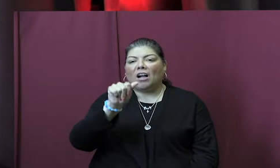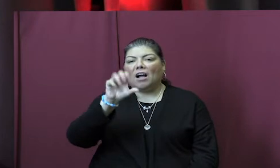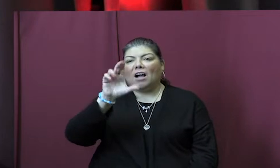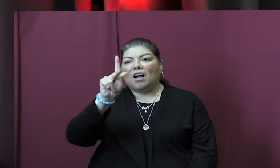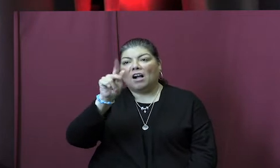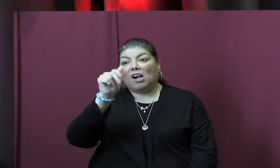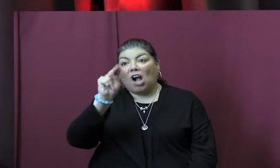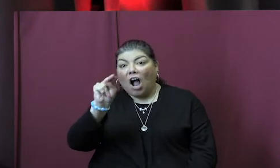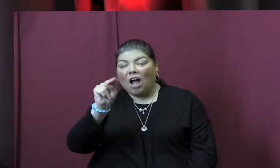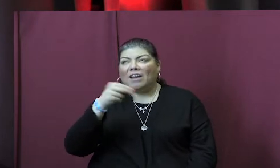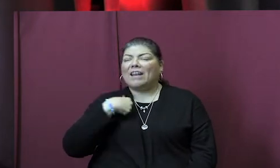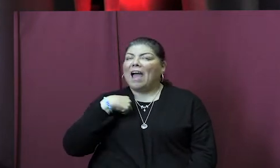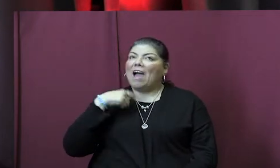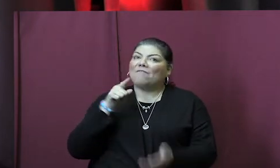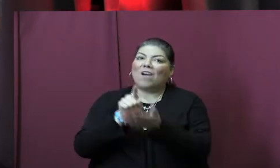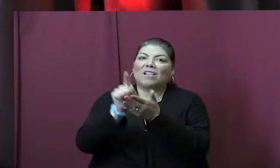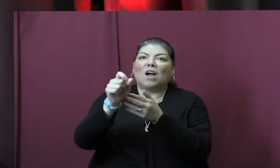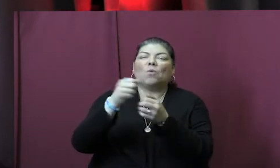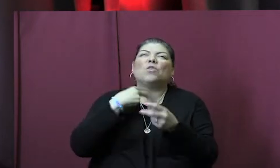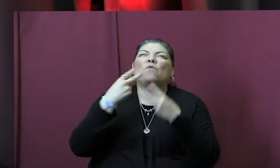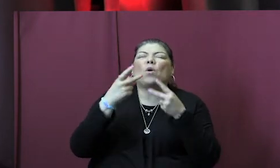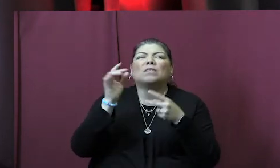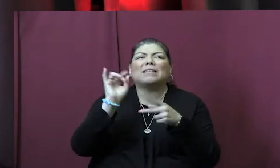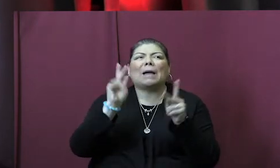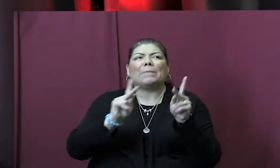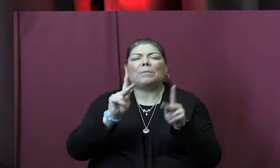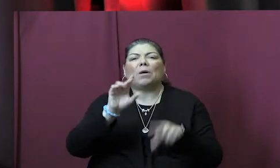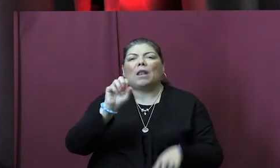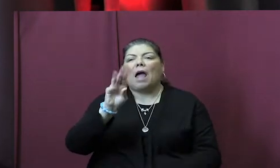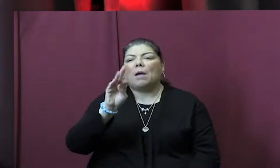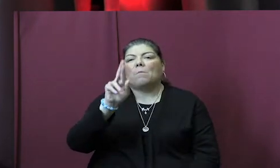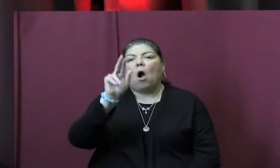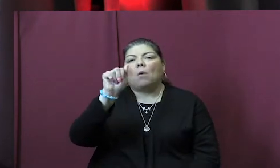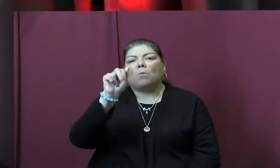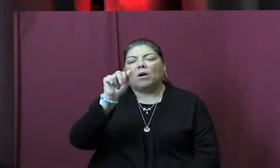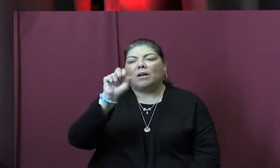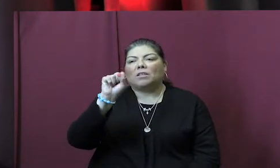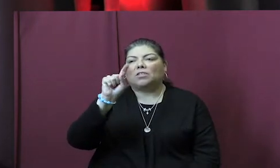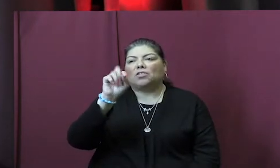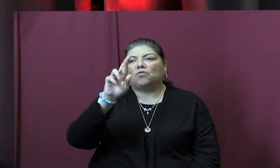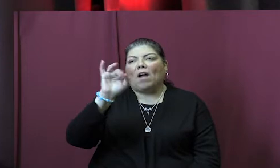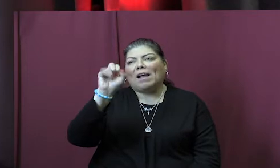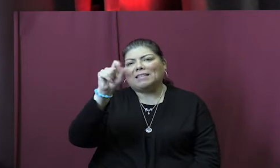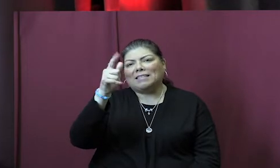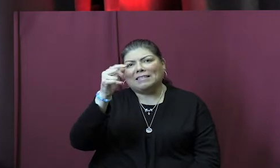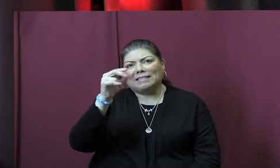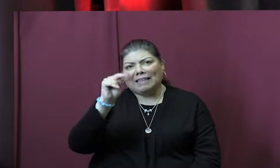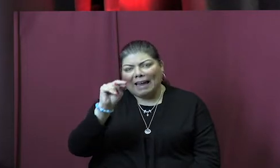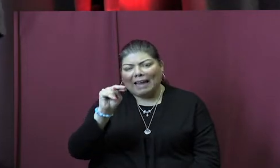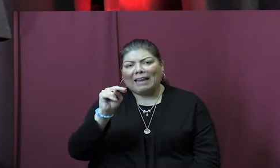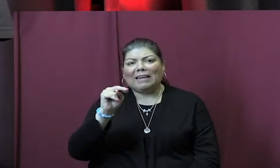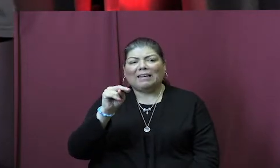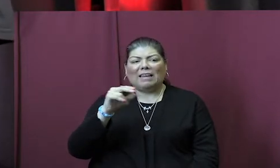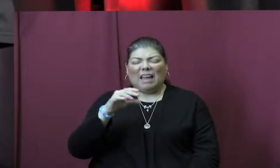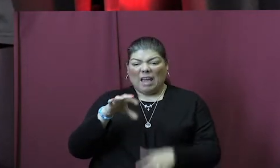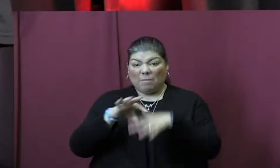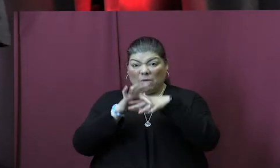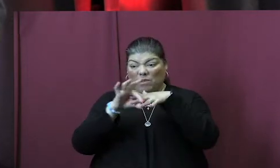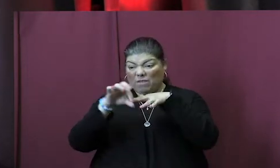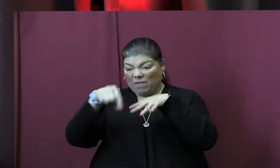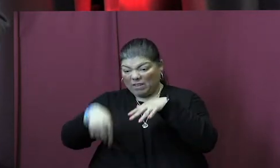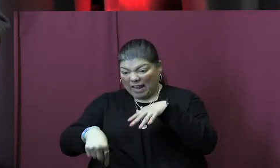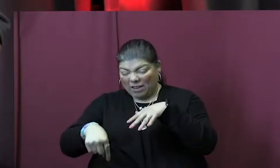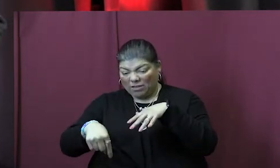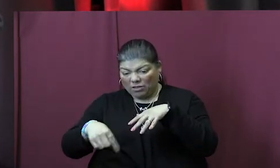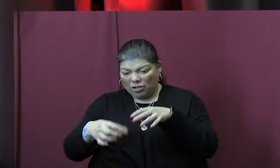Khan. And then I fell in love with the voices of people like Barbara Streisand and Phoebe Snow. Okay, The Ring Fell Down the Drain